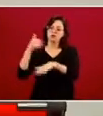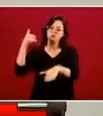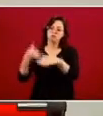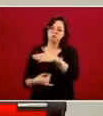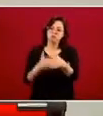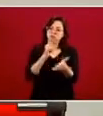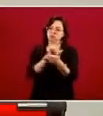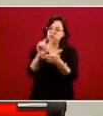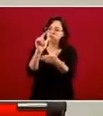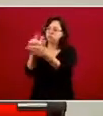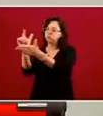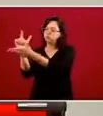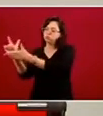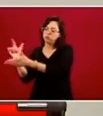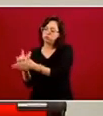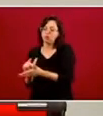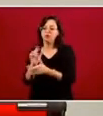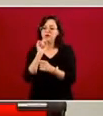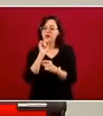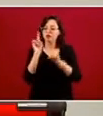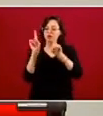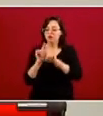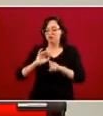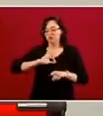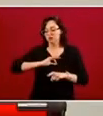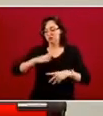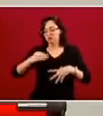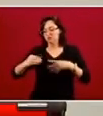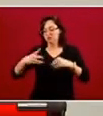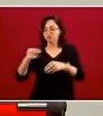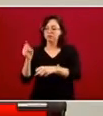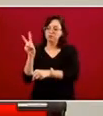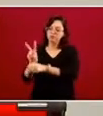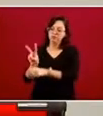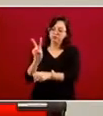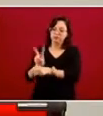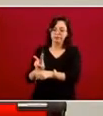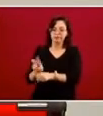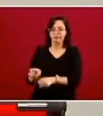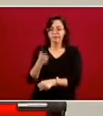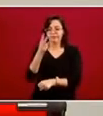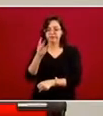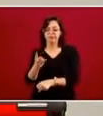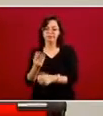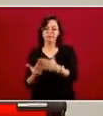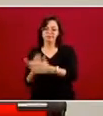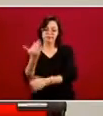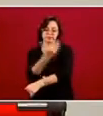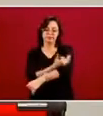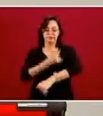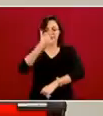sanitary process of intensive cleaning and sanitization,